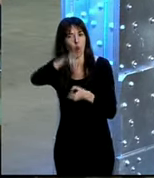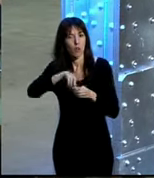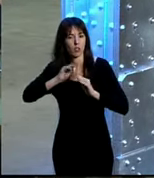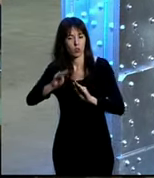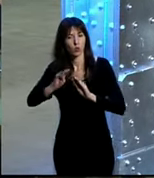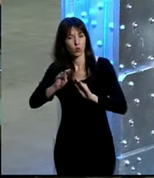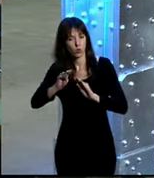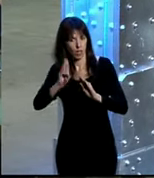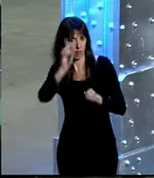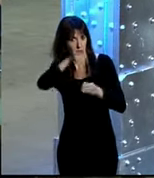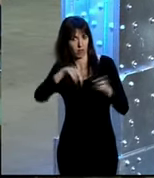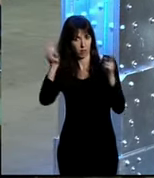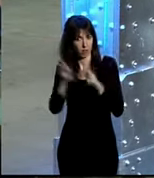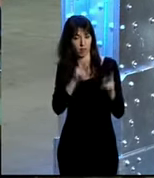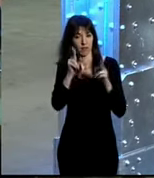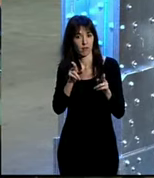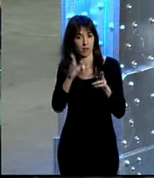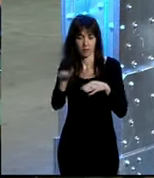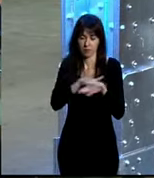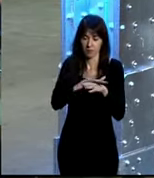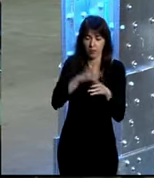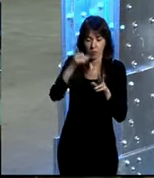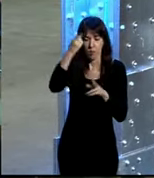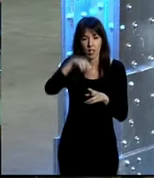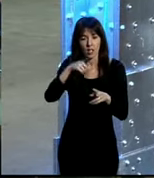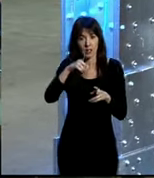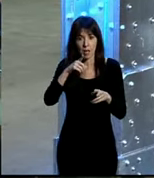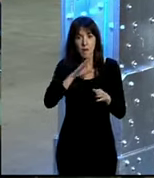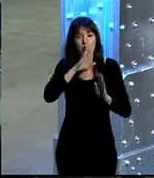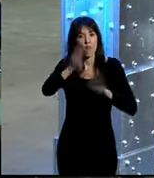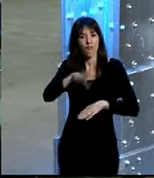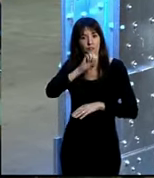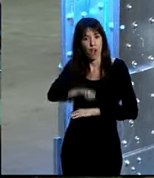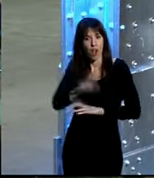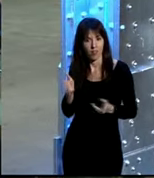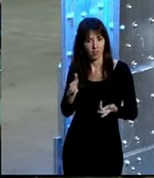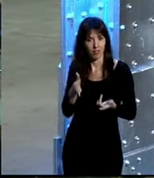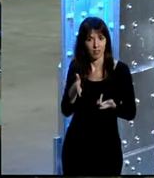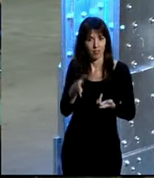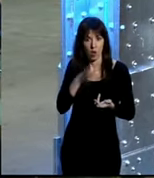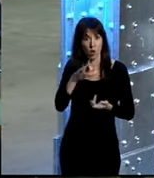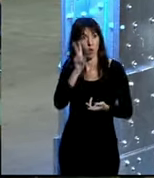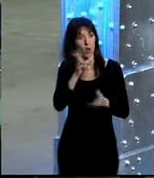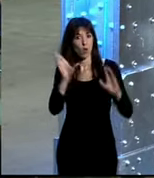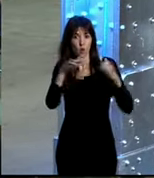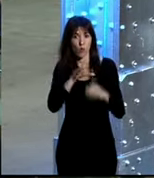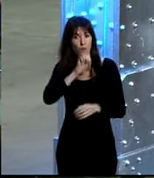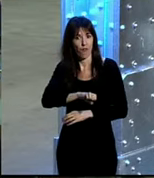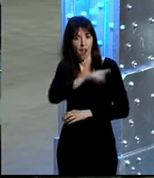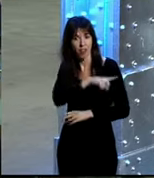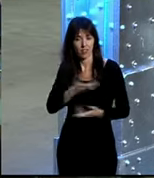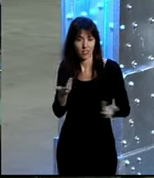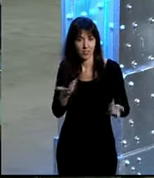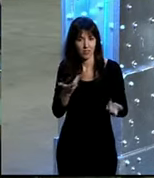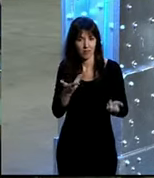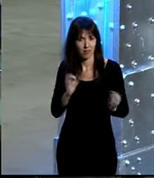give or the crew show how they participate, and then all the fans, because you can see a group